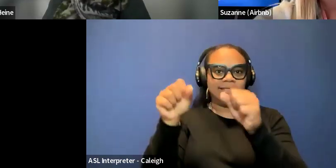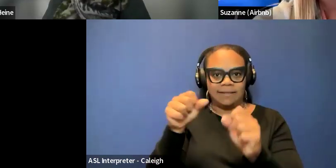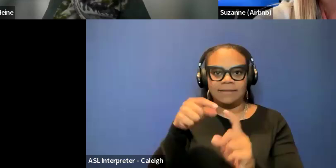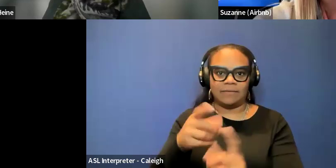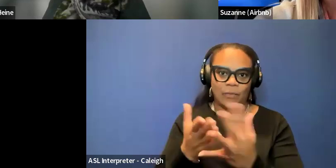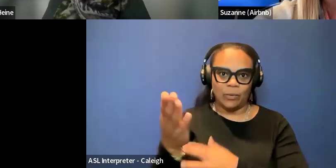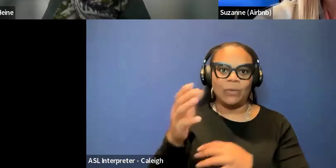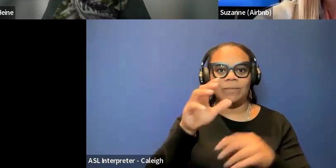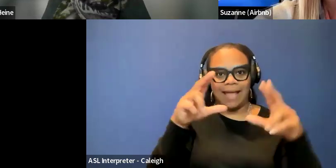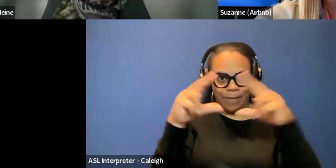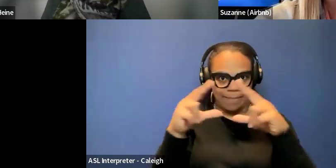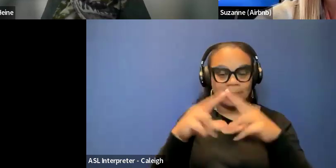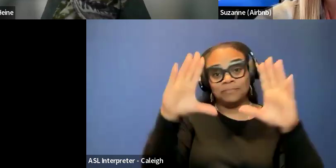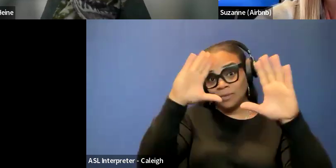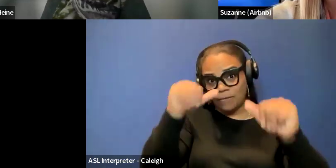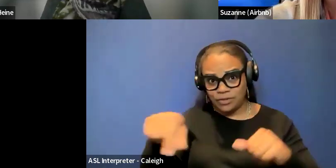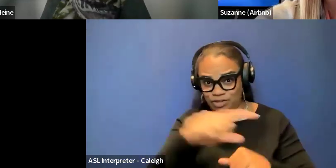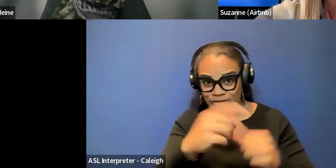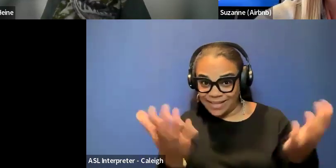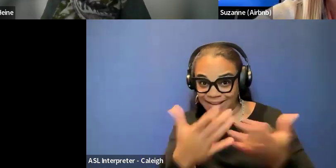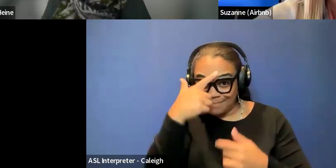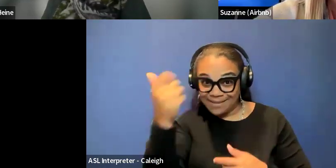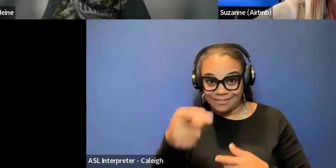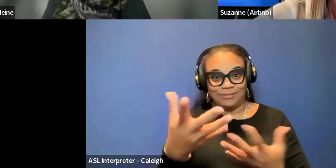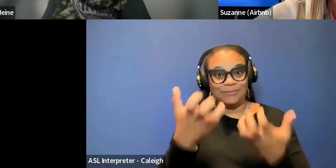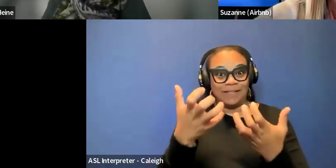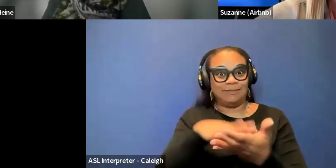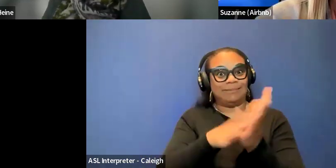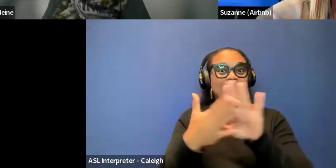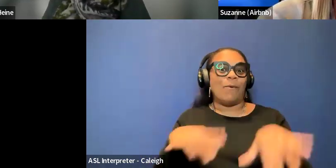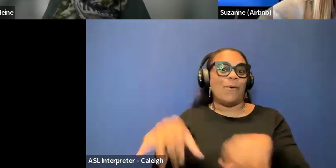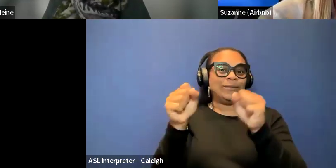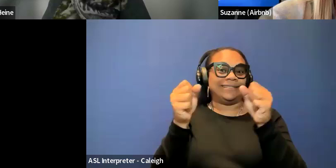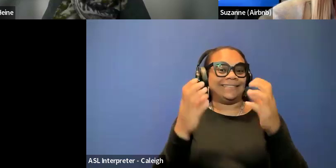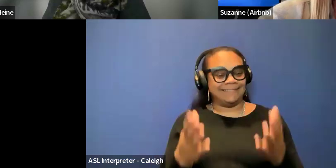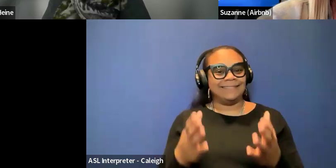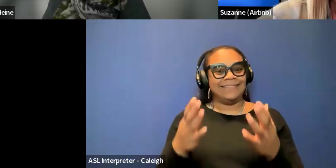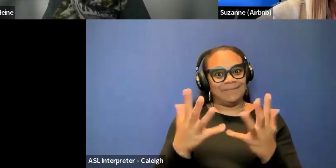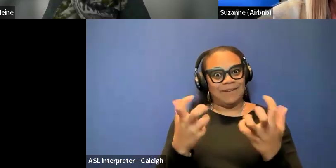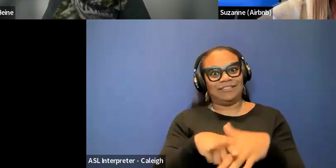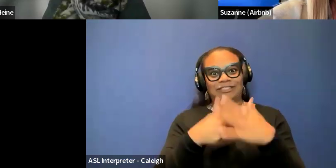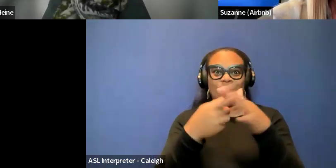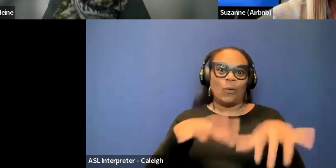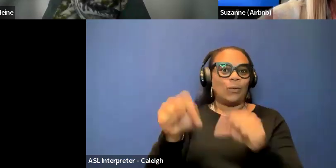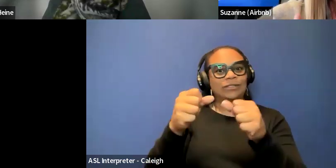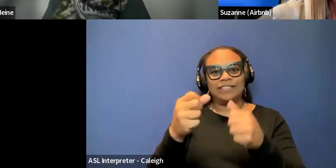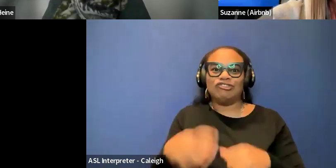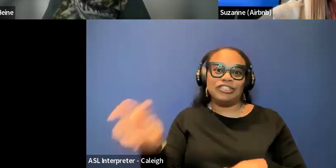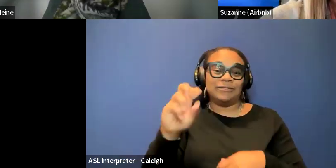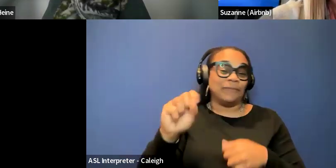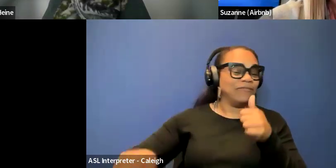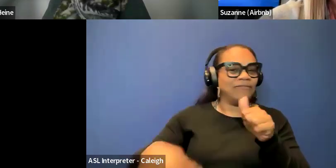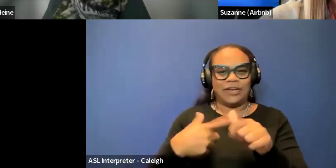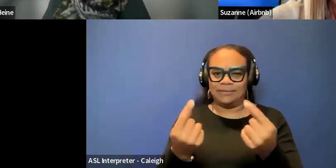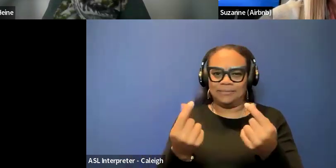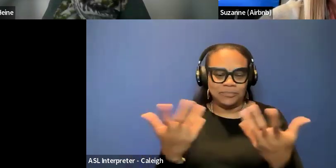Airbnb. Hopefully you're all here because you're interested in becoming a host and starting your hosting journey. So what's the very first step? Well,